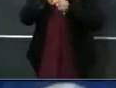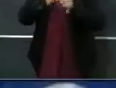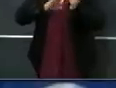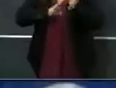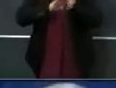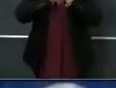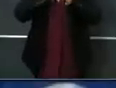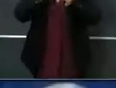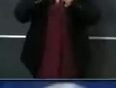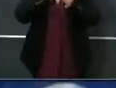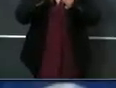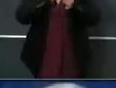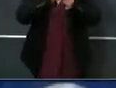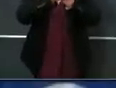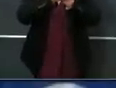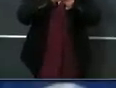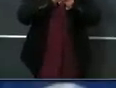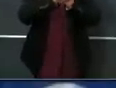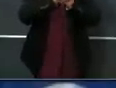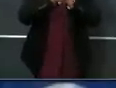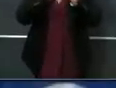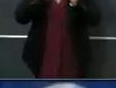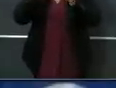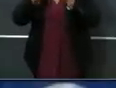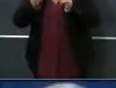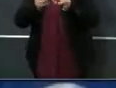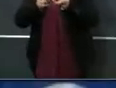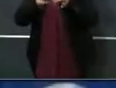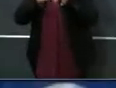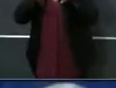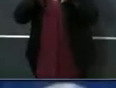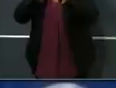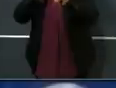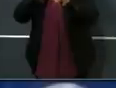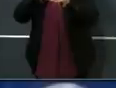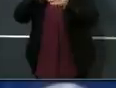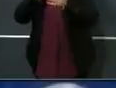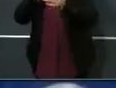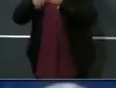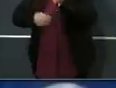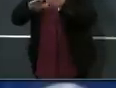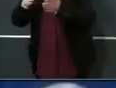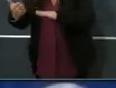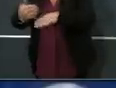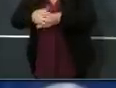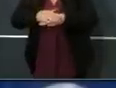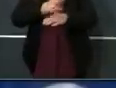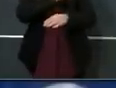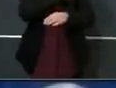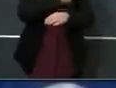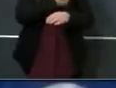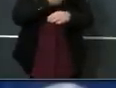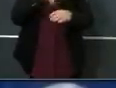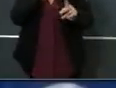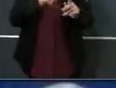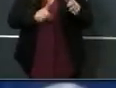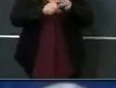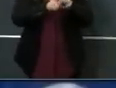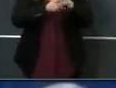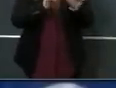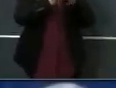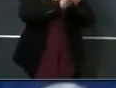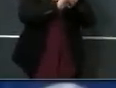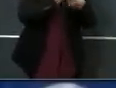curve, but it is still nonetheless rising. Deaths continue to rise. Hospitalization numbers modestly continue to rise,